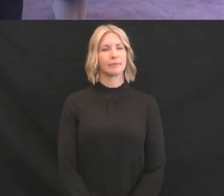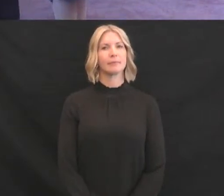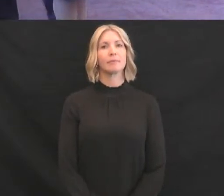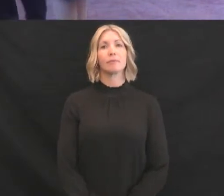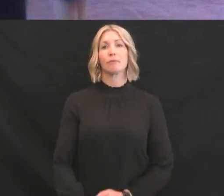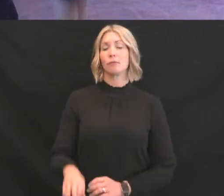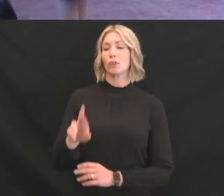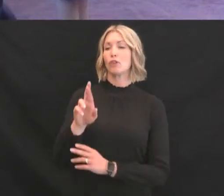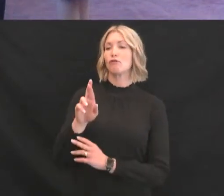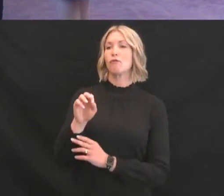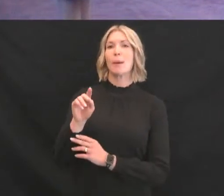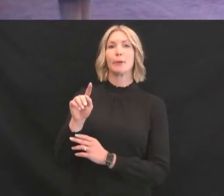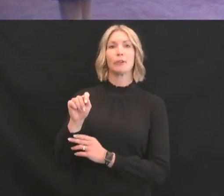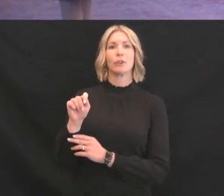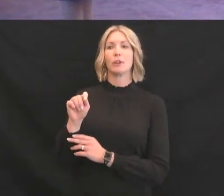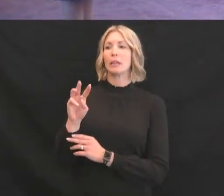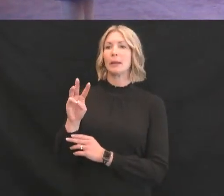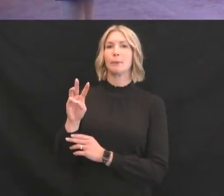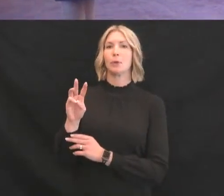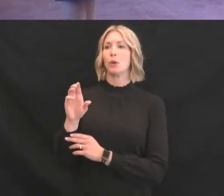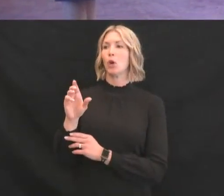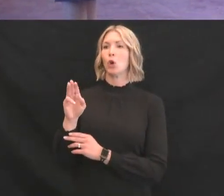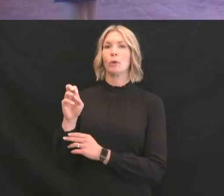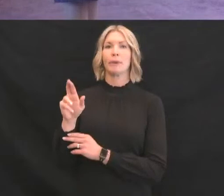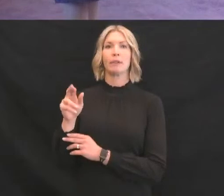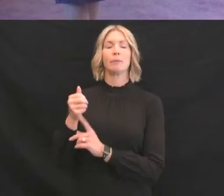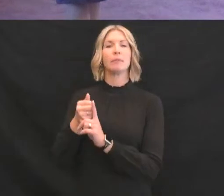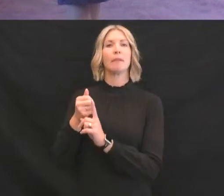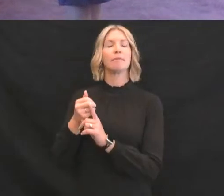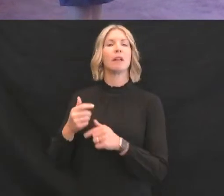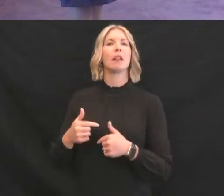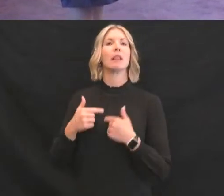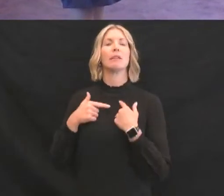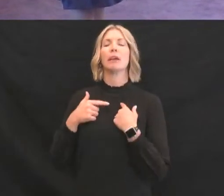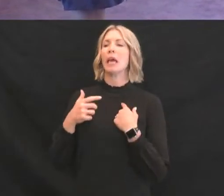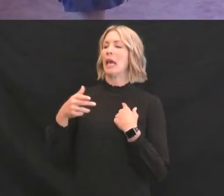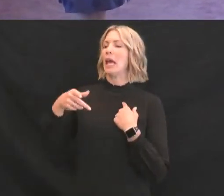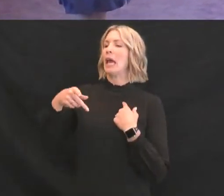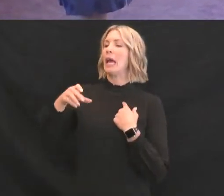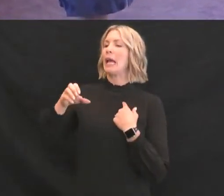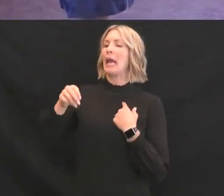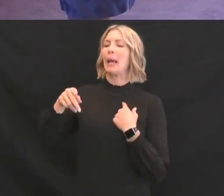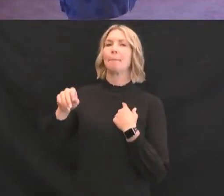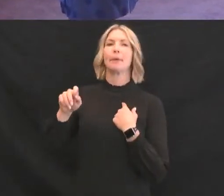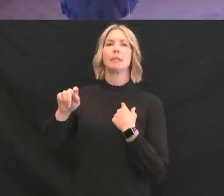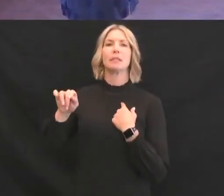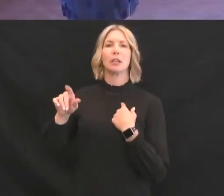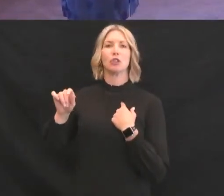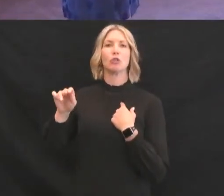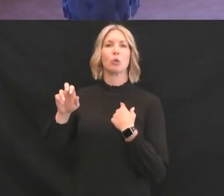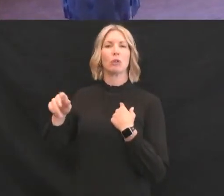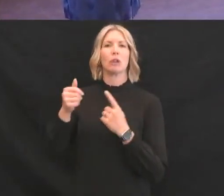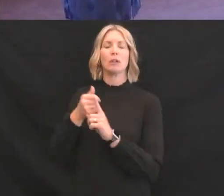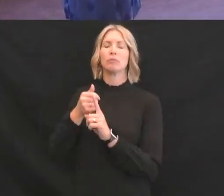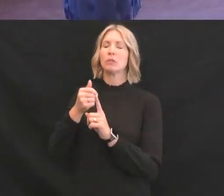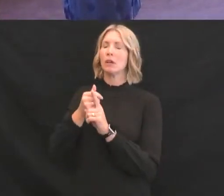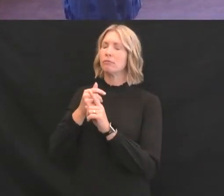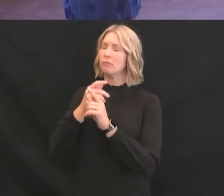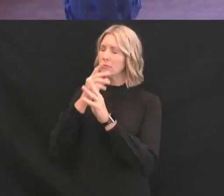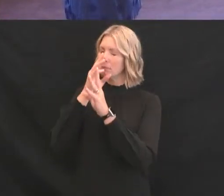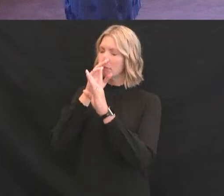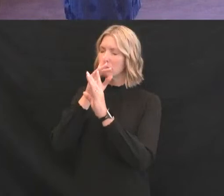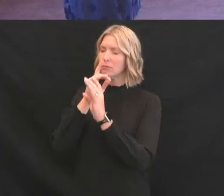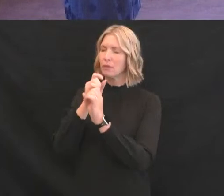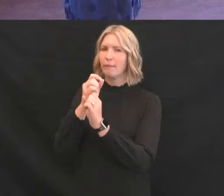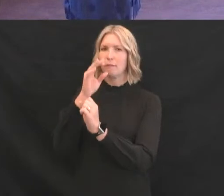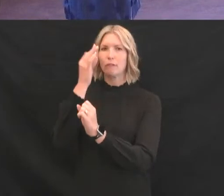Robert W. Cormier lives in Cape St. George, where his extensive dedication to the French language has had a lasting impact